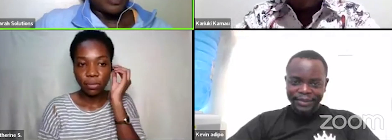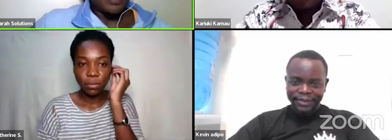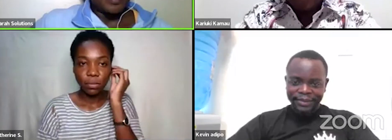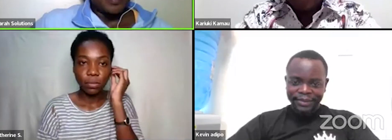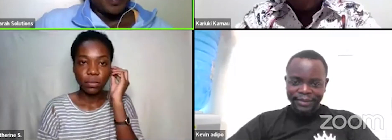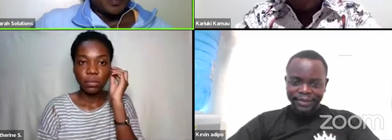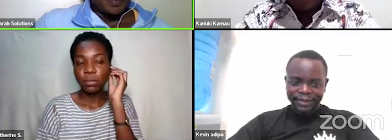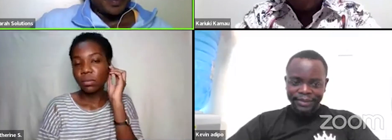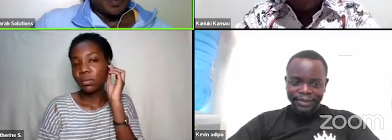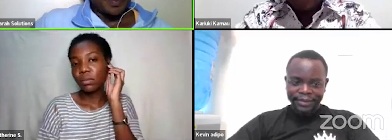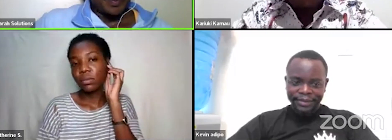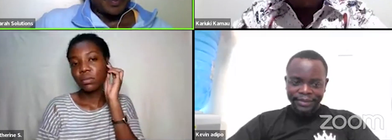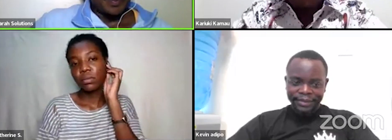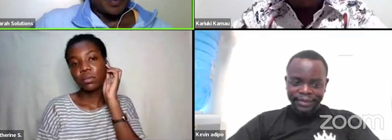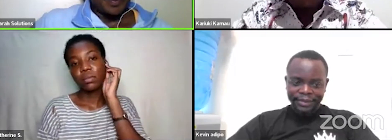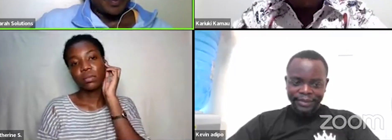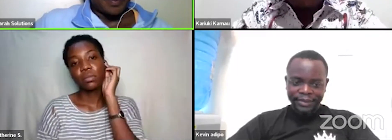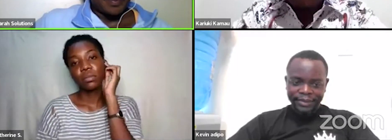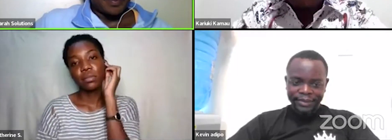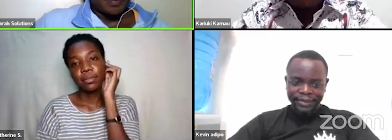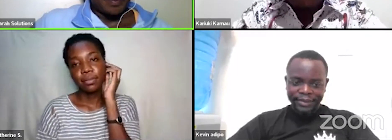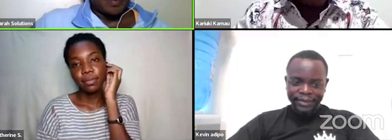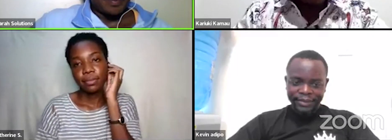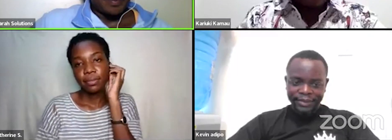KK, you're on mute.